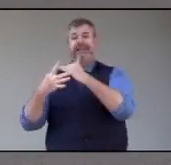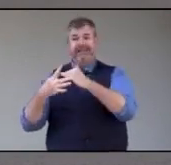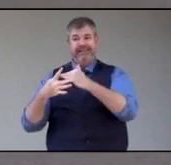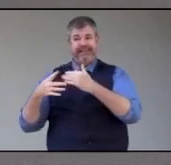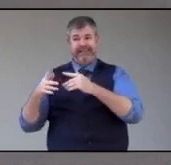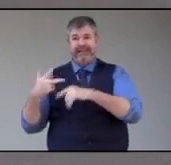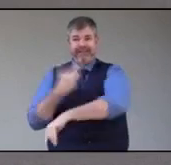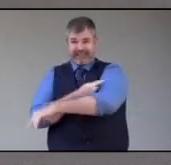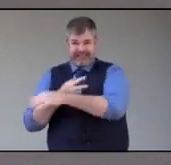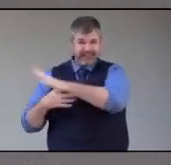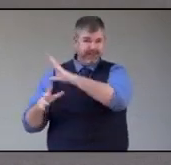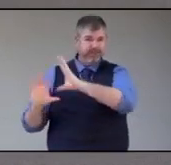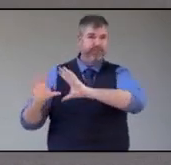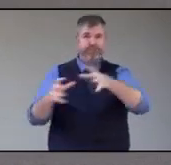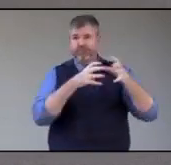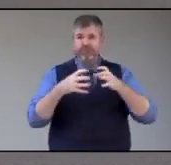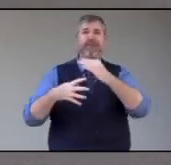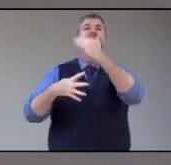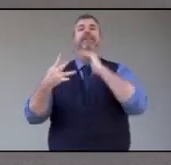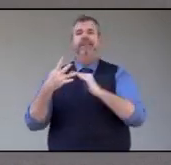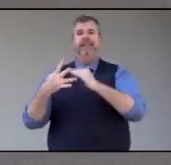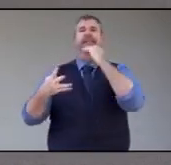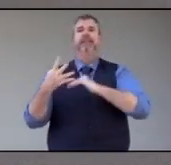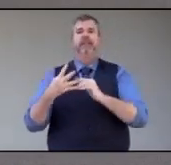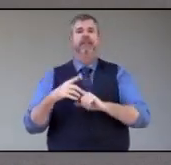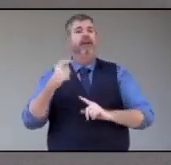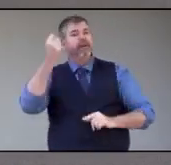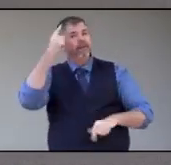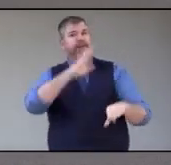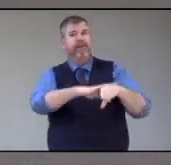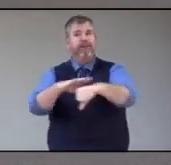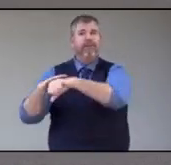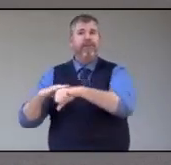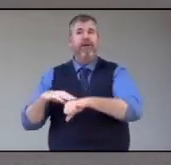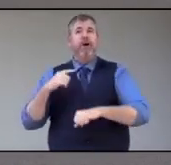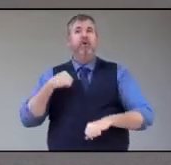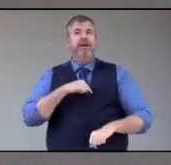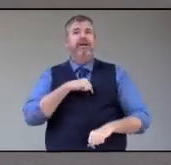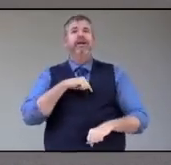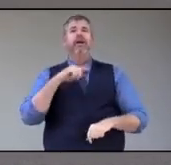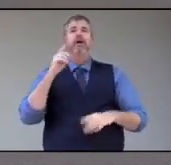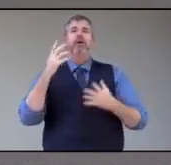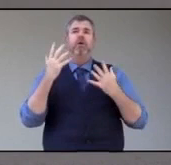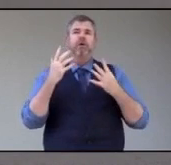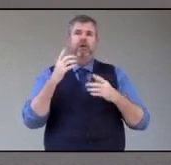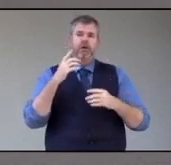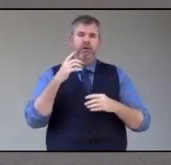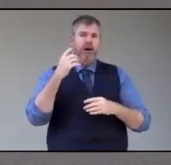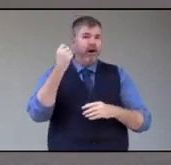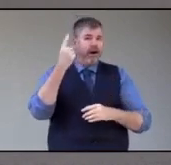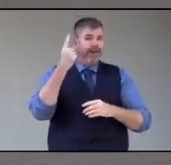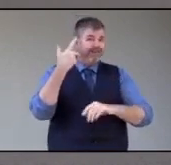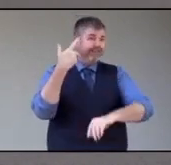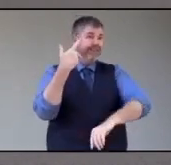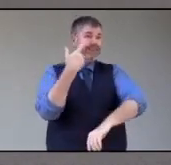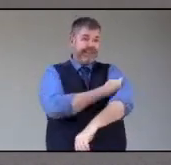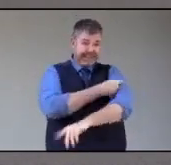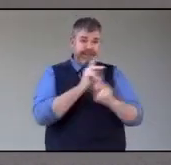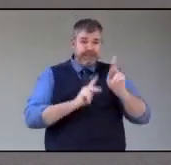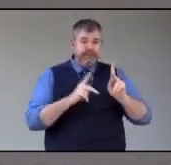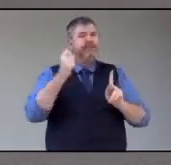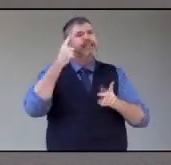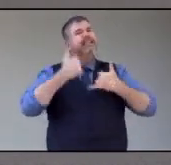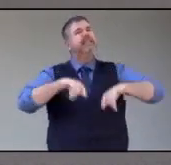still need to wear your mask and you still need to follow all of the social distancing requirements. Having some people vaccinated